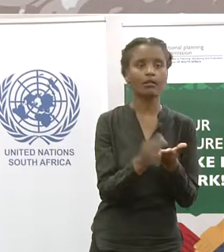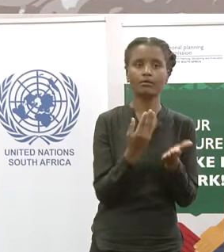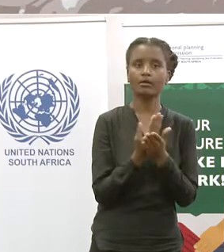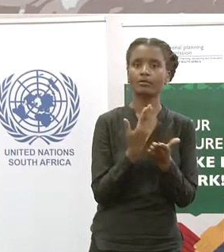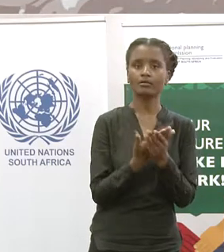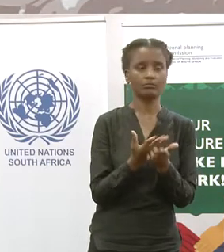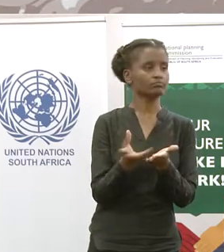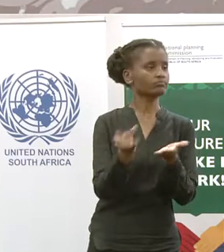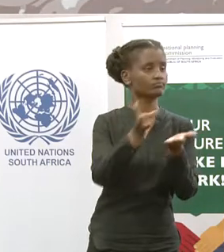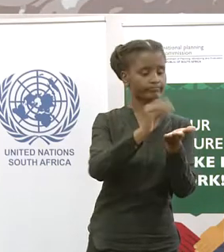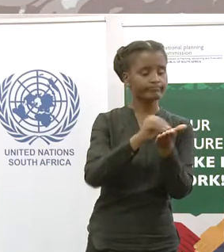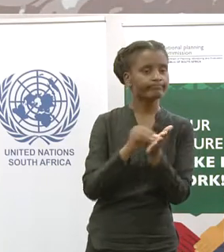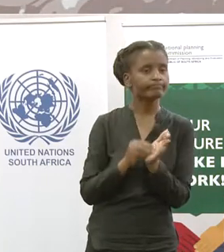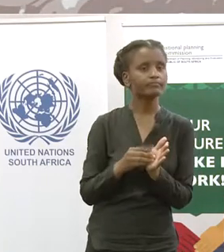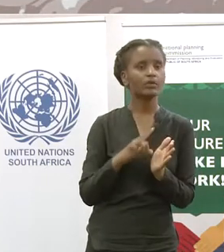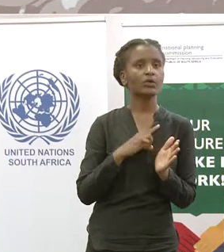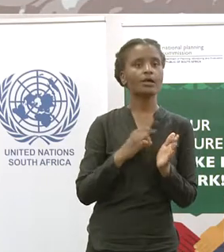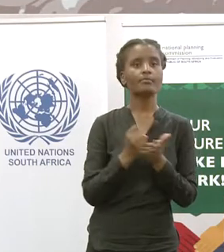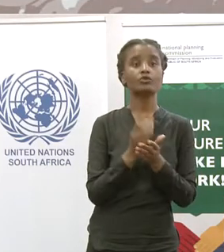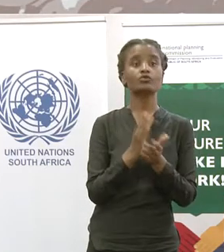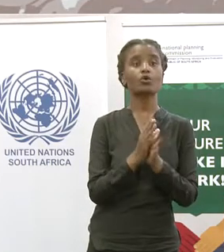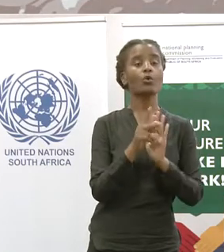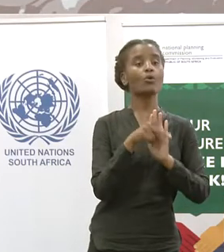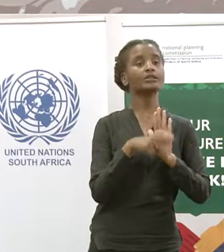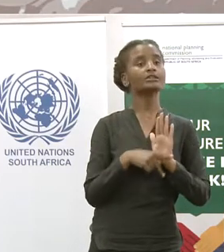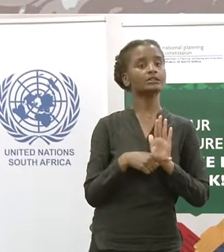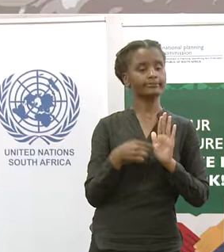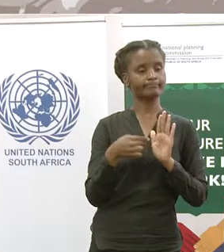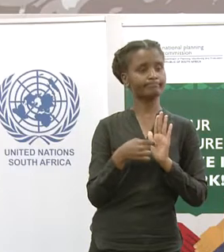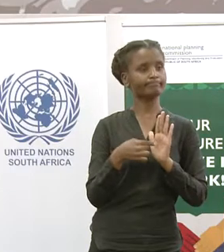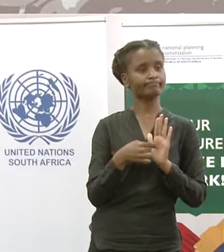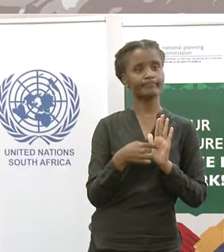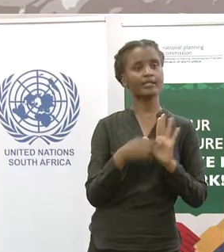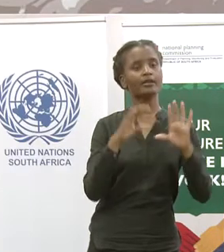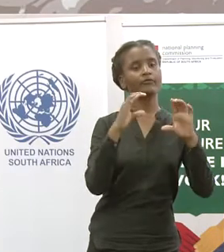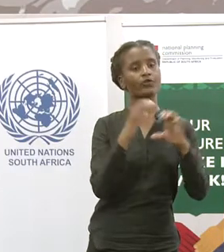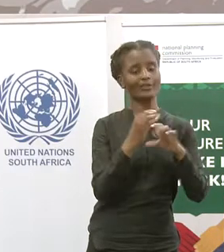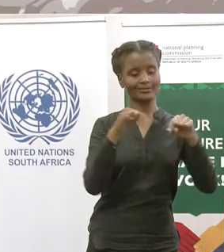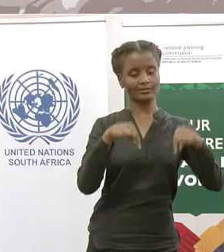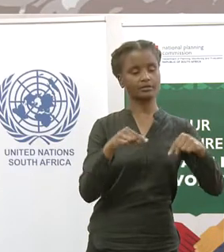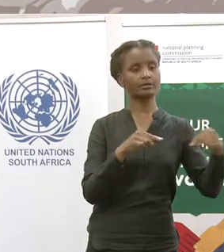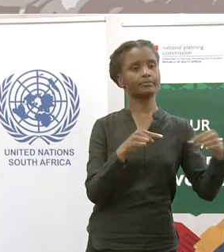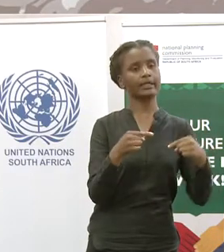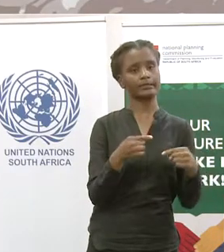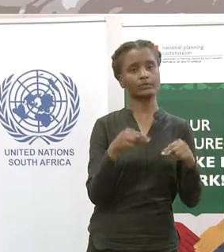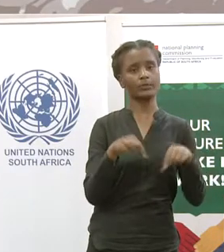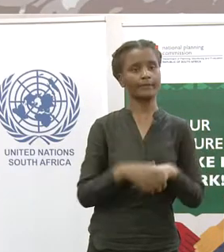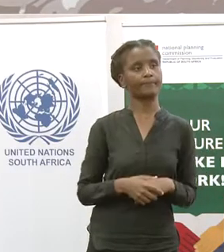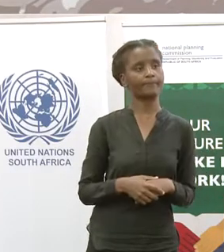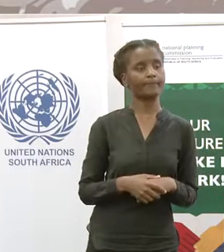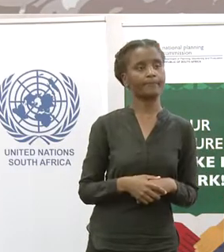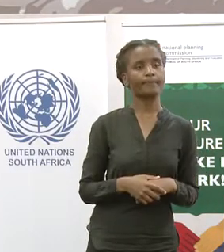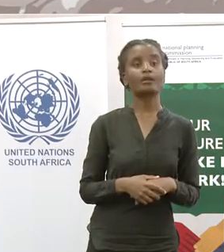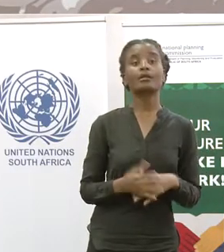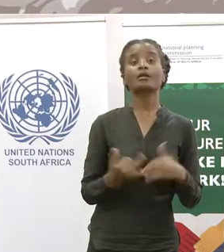to be to happen in terms of shaping the policy landscape within the context of the debate that we're having today. So briefly,